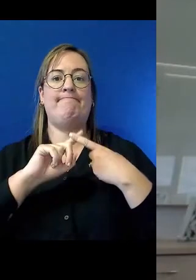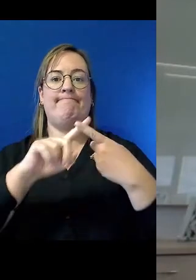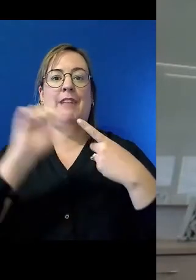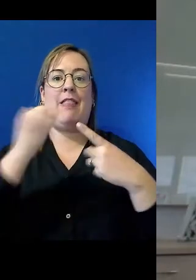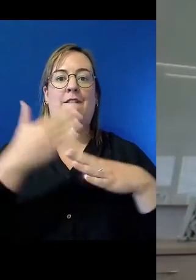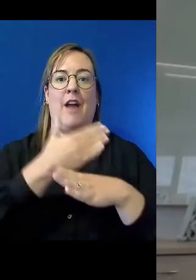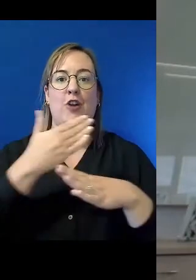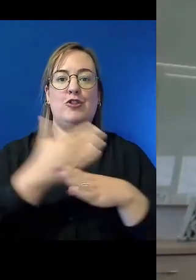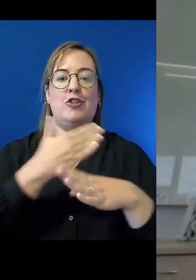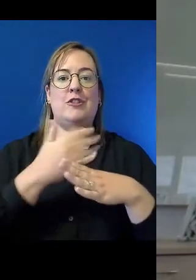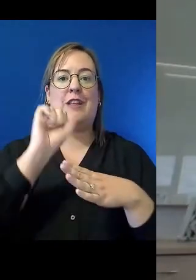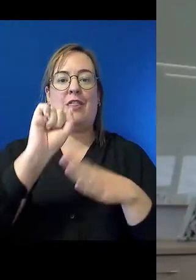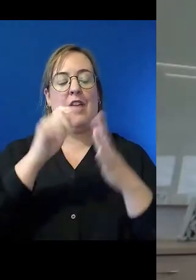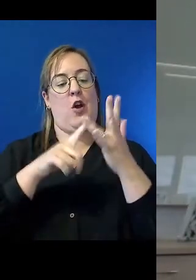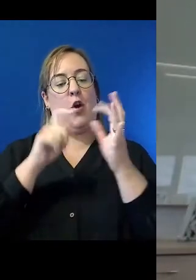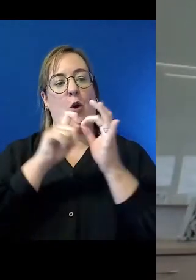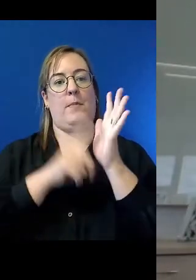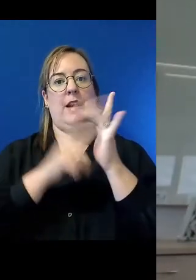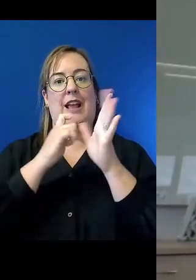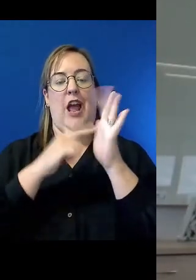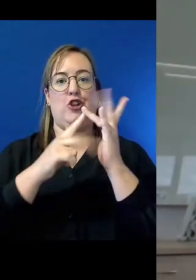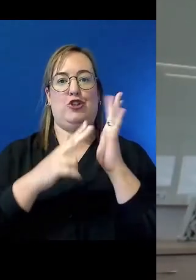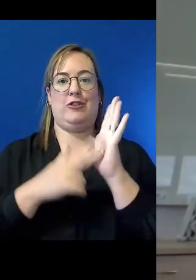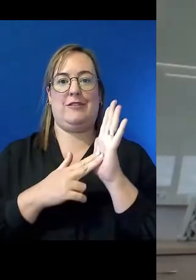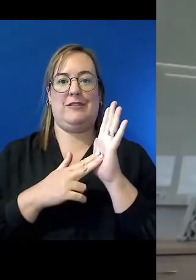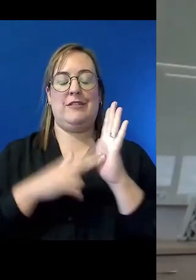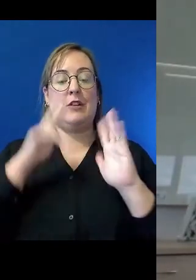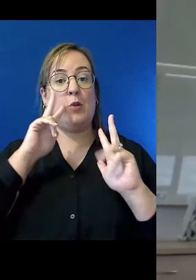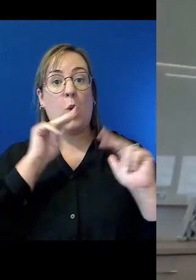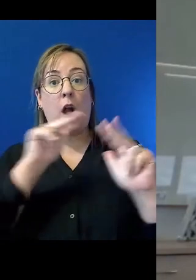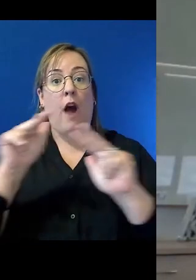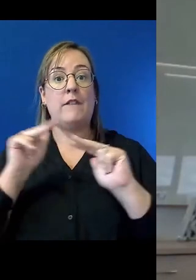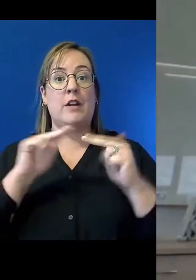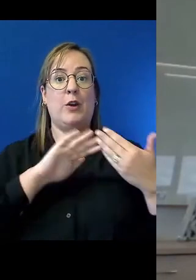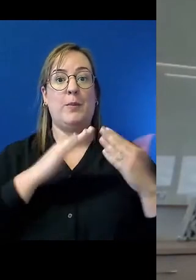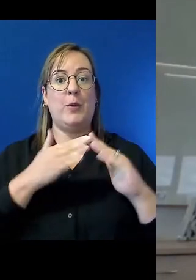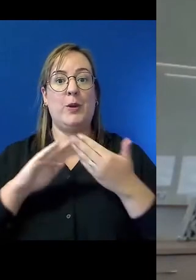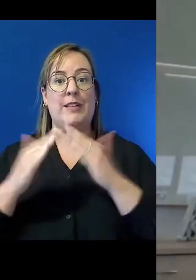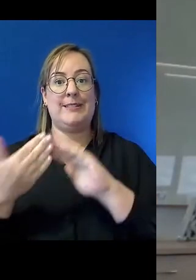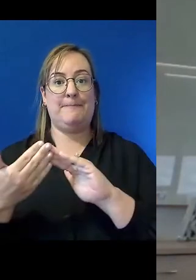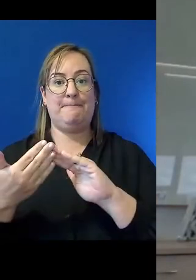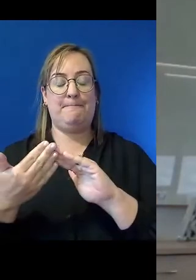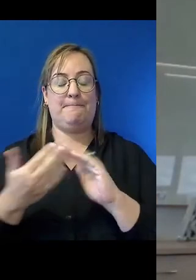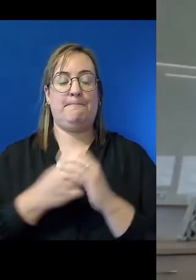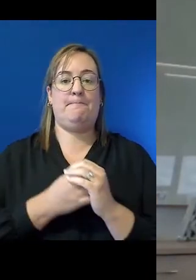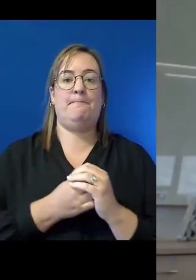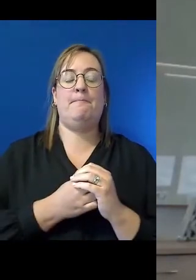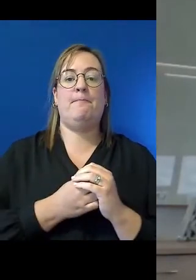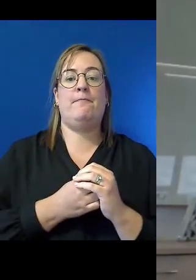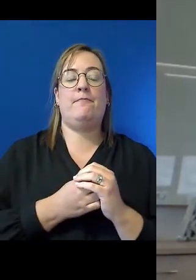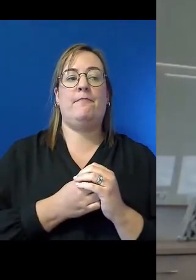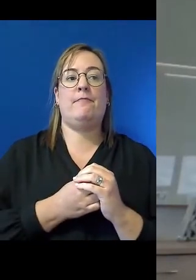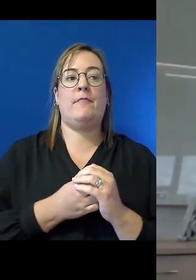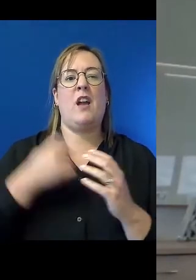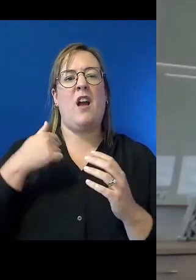and their obligations to keep communities safe in the best possible way. I think at that time we didn't probably